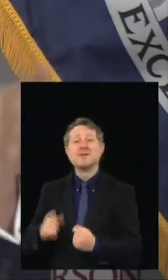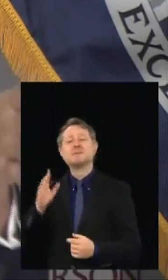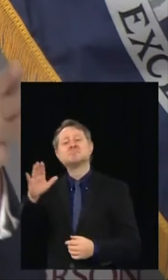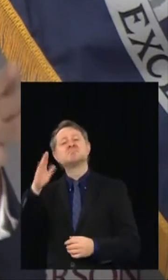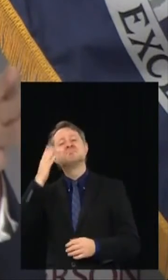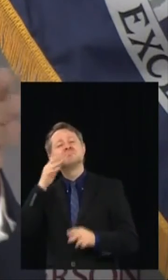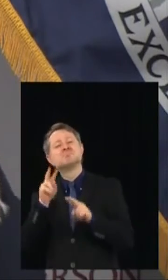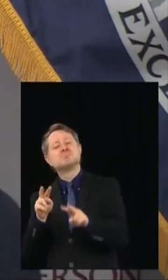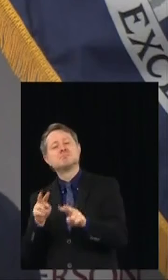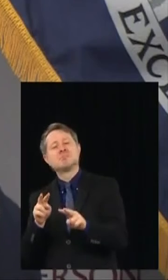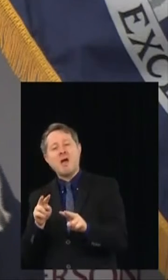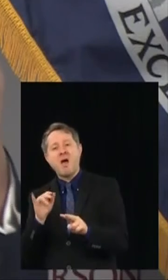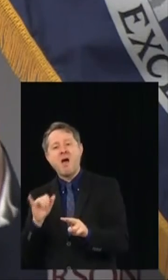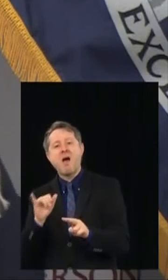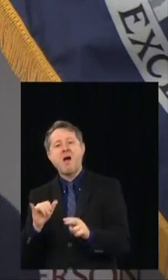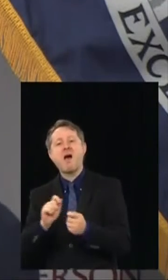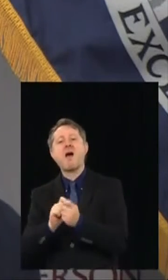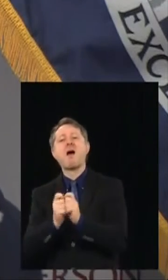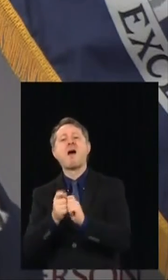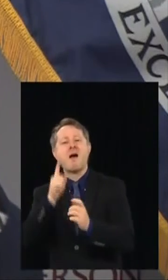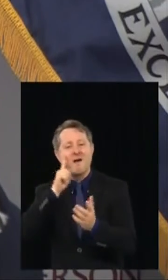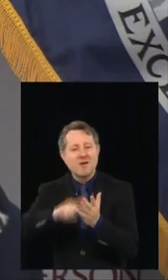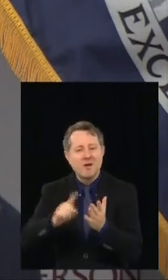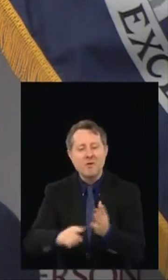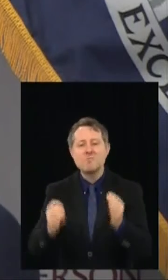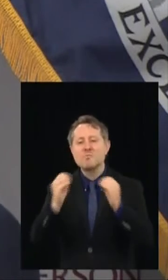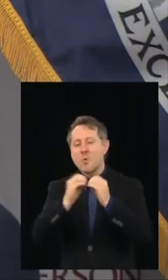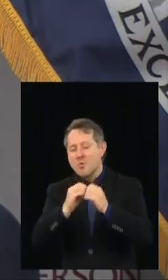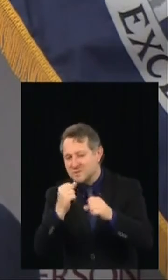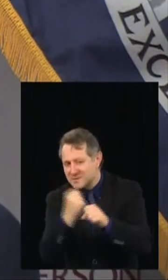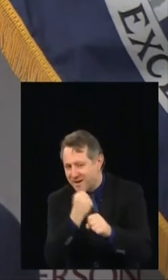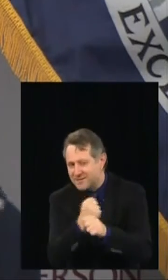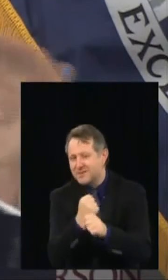between now and then, get some more data, get some more information,